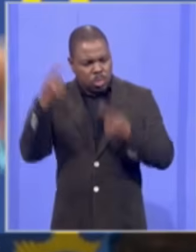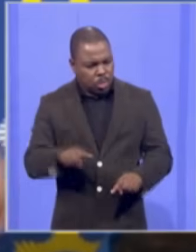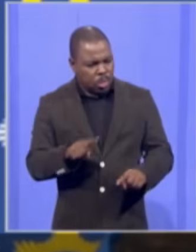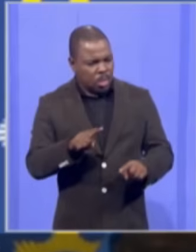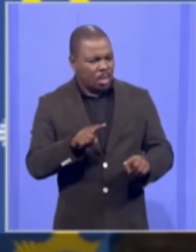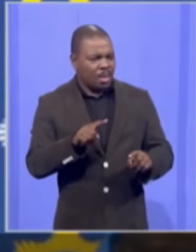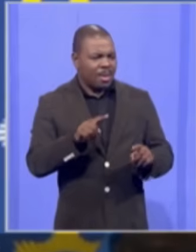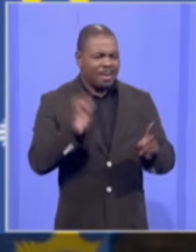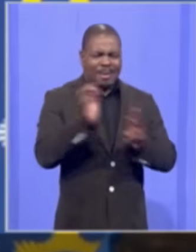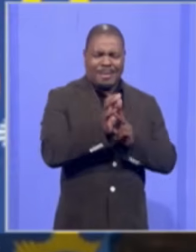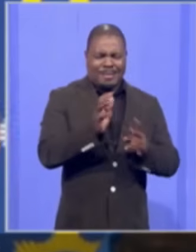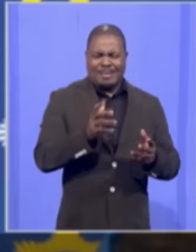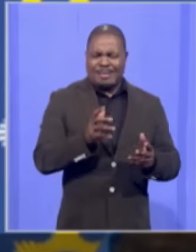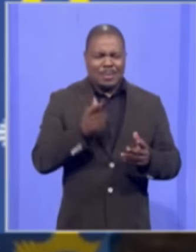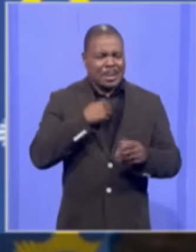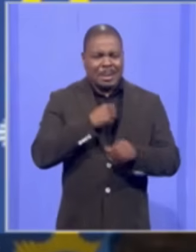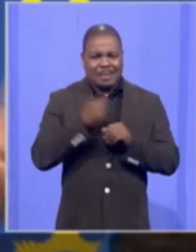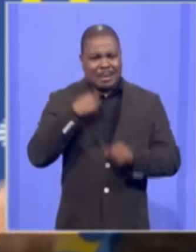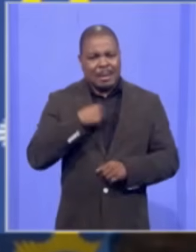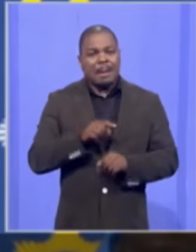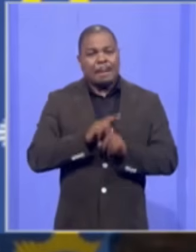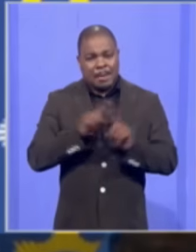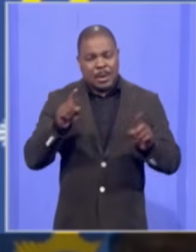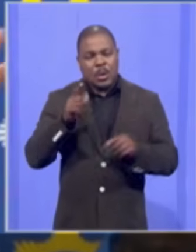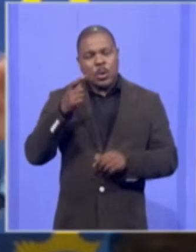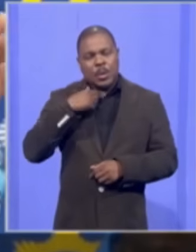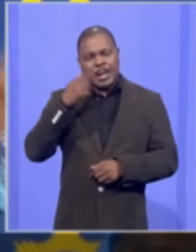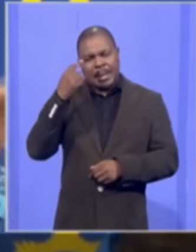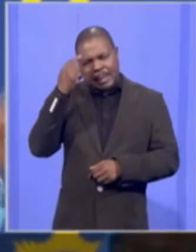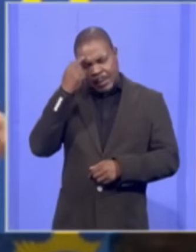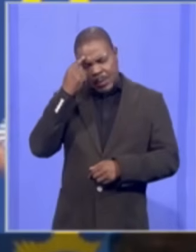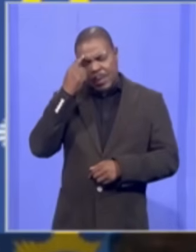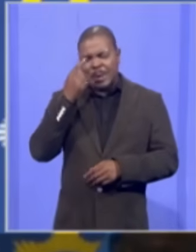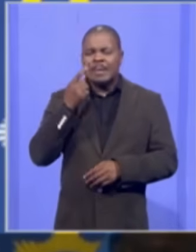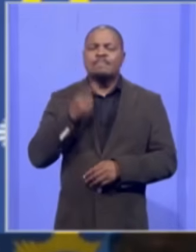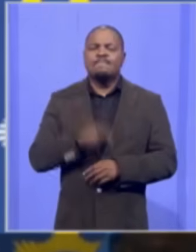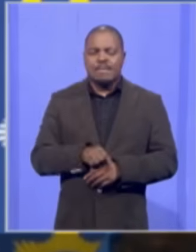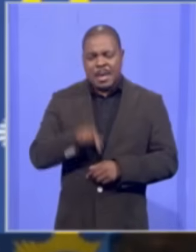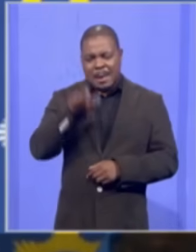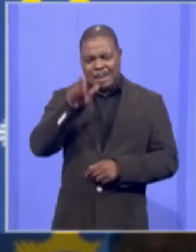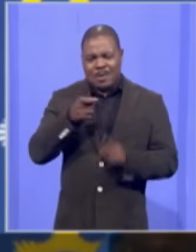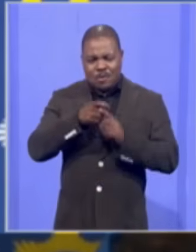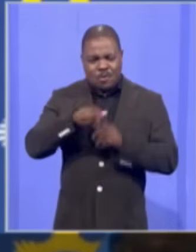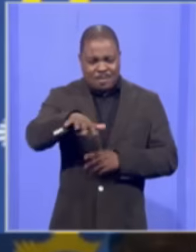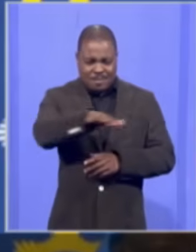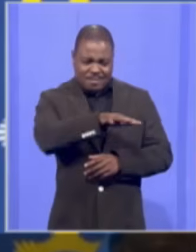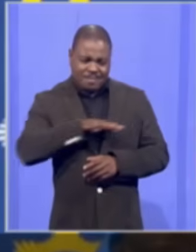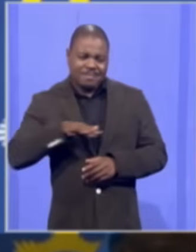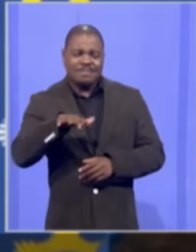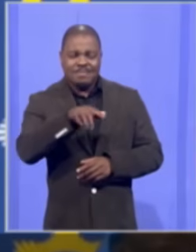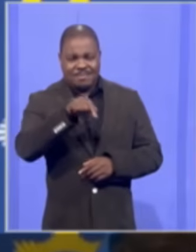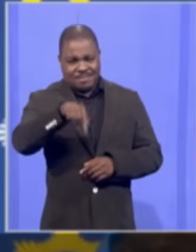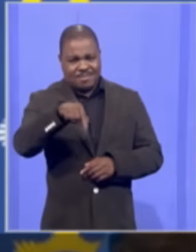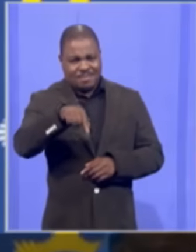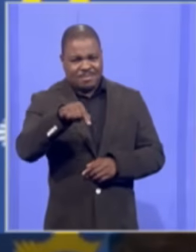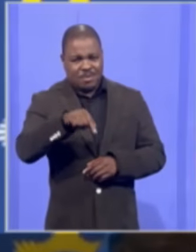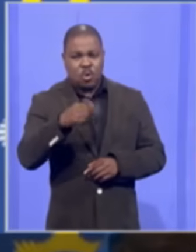knew and suspected that it would be somebody from around here for some reason.